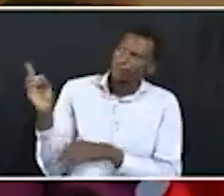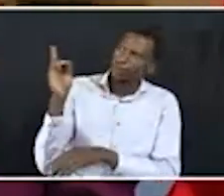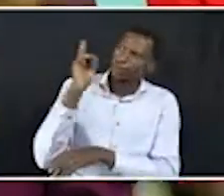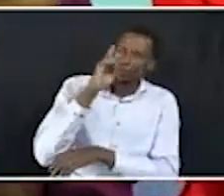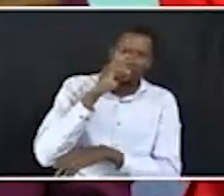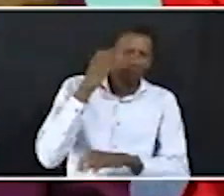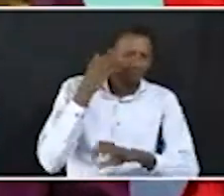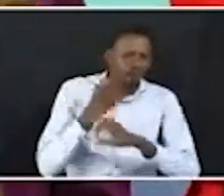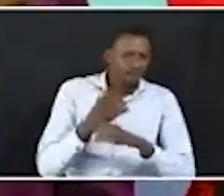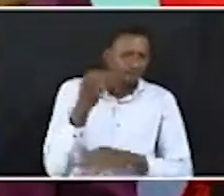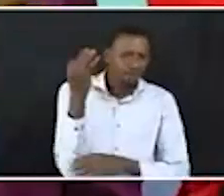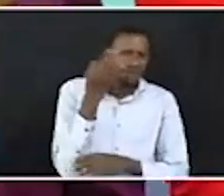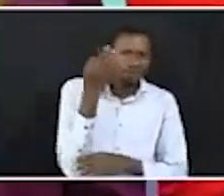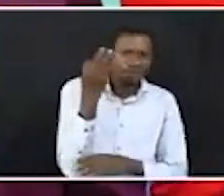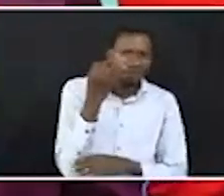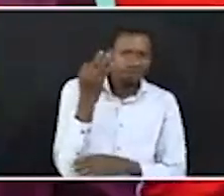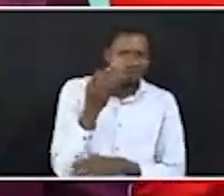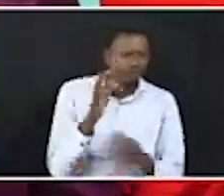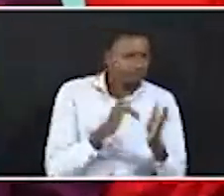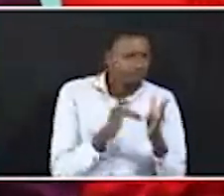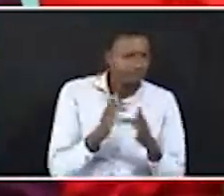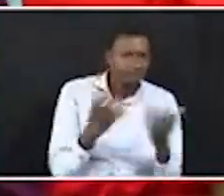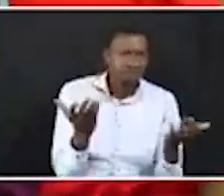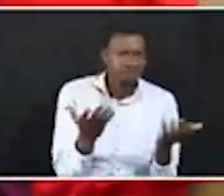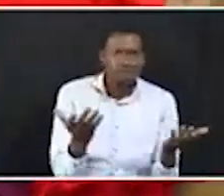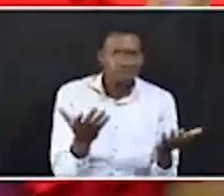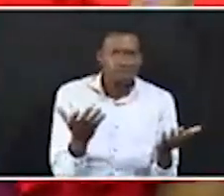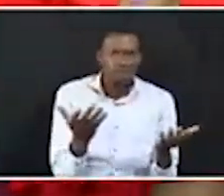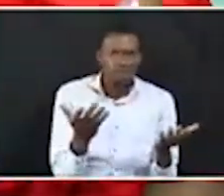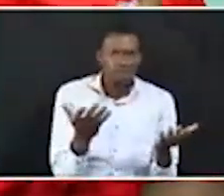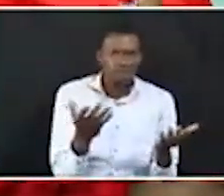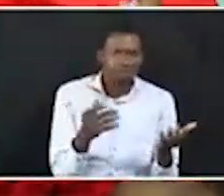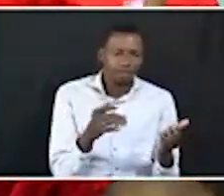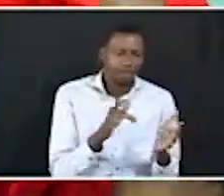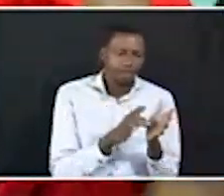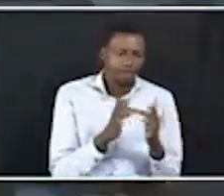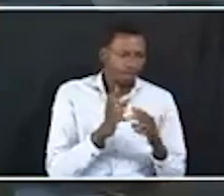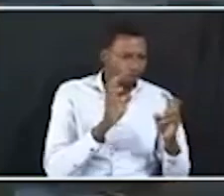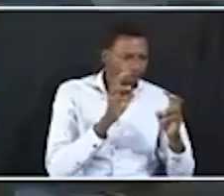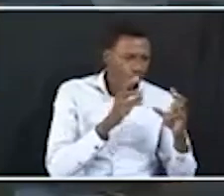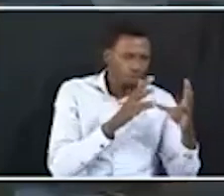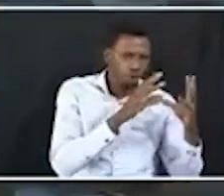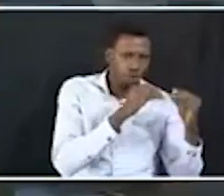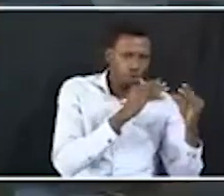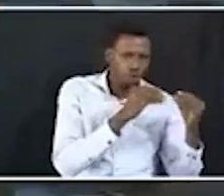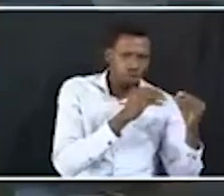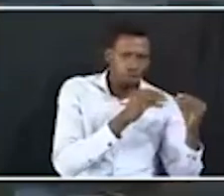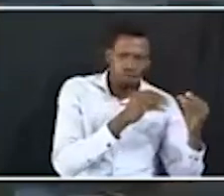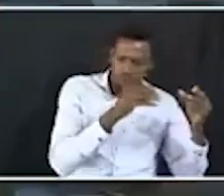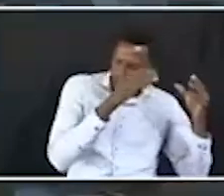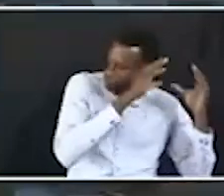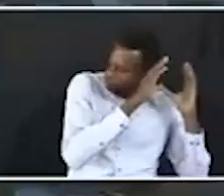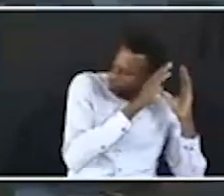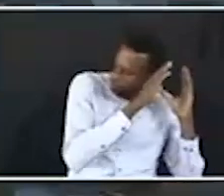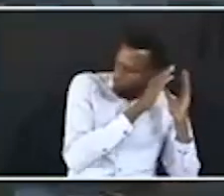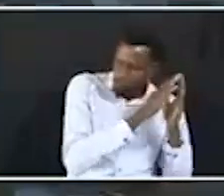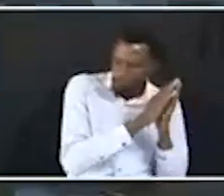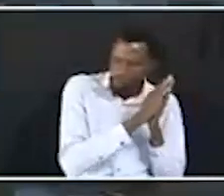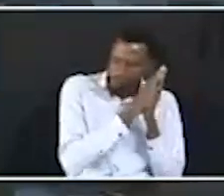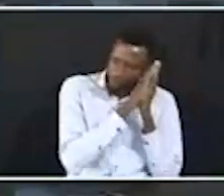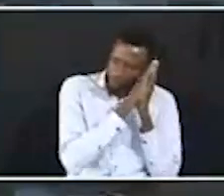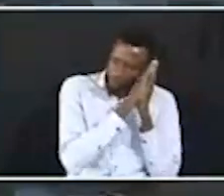day. And where was Jesus? He took a cushion and he was sleeping